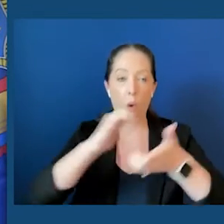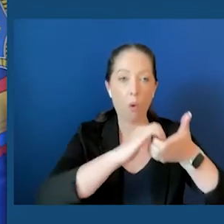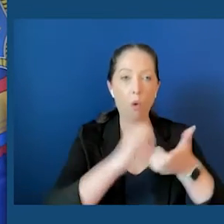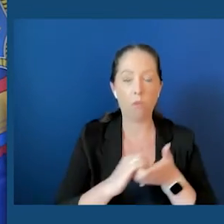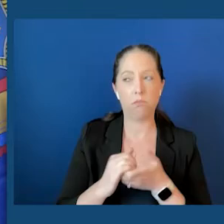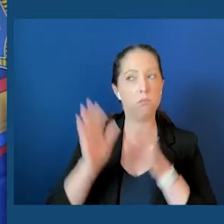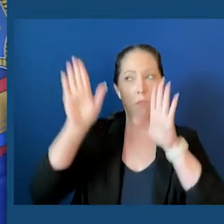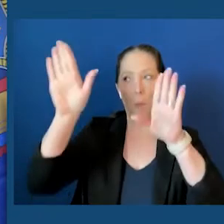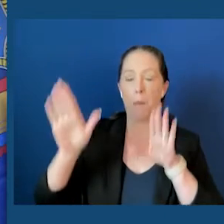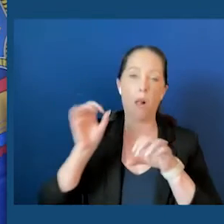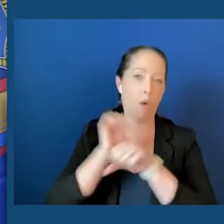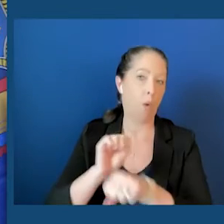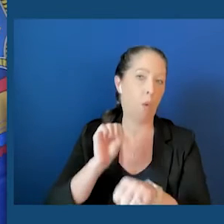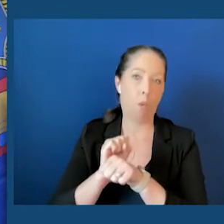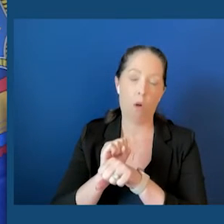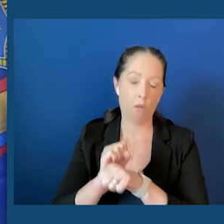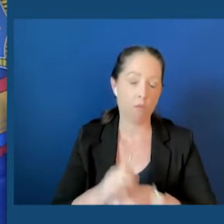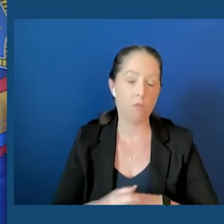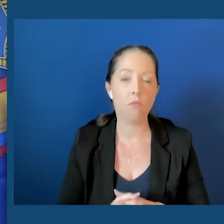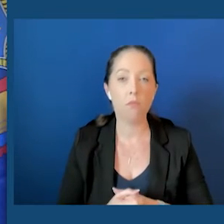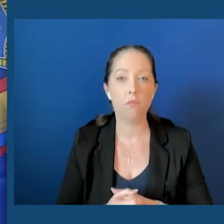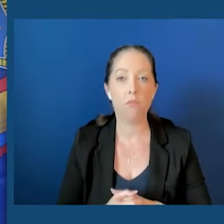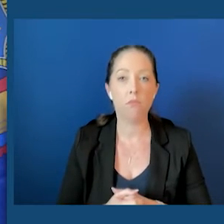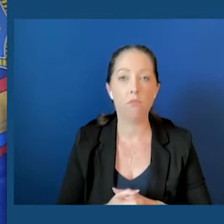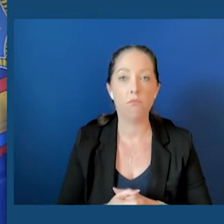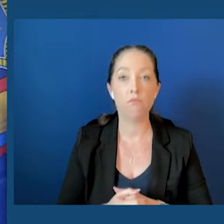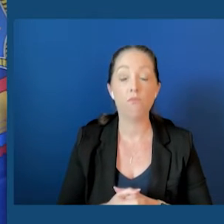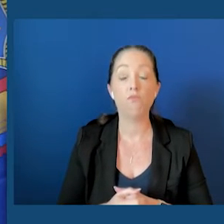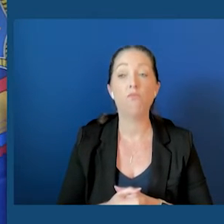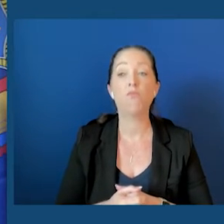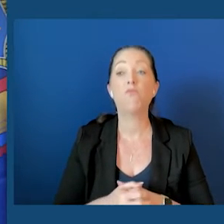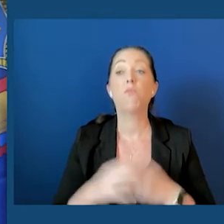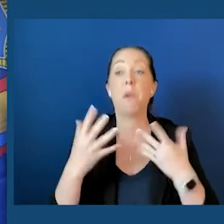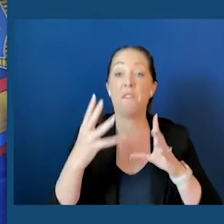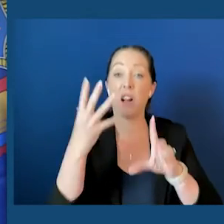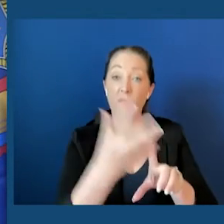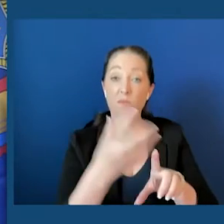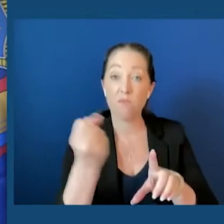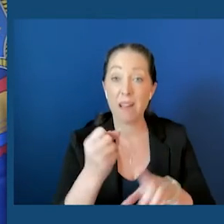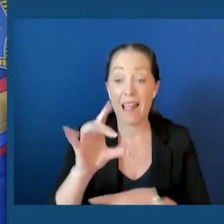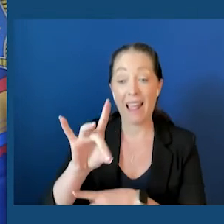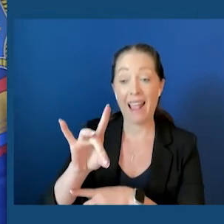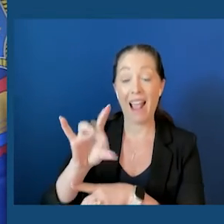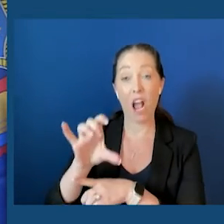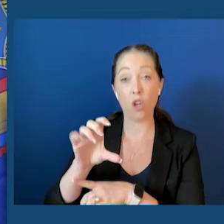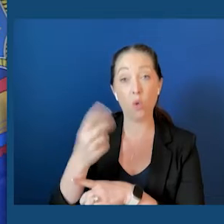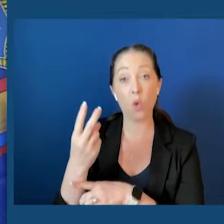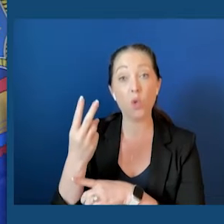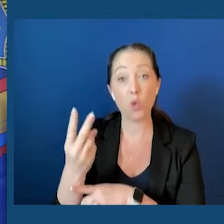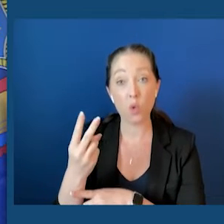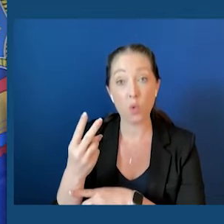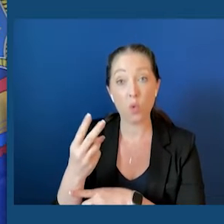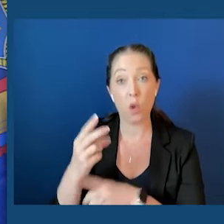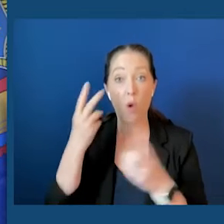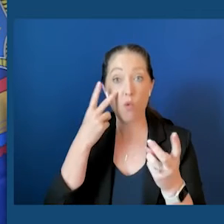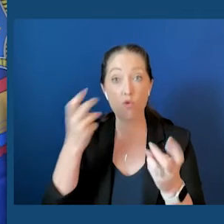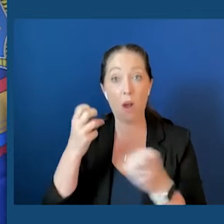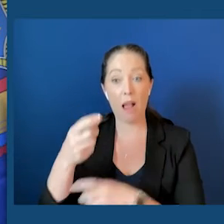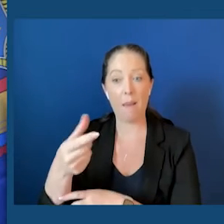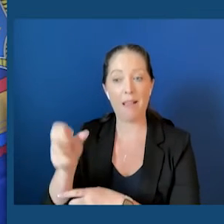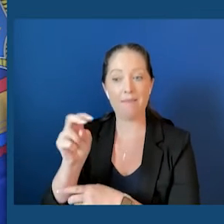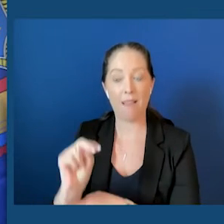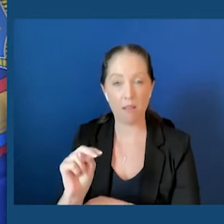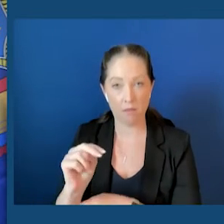regard. We've already seized 802 crime guns for the current year, and we are